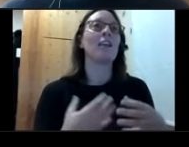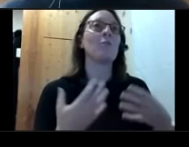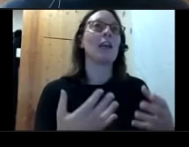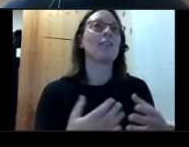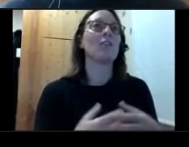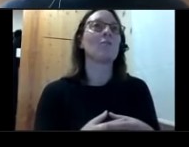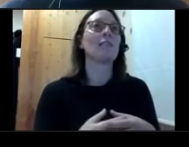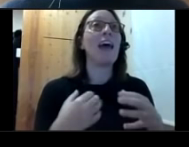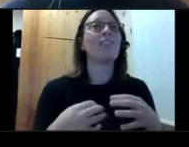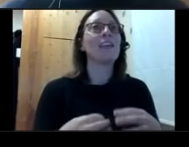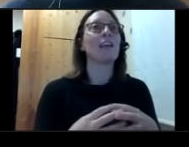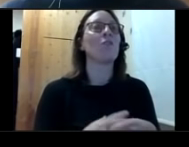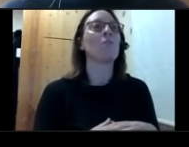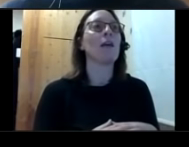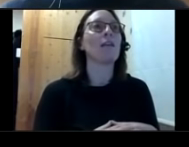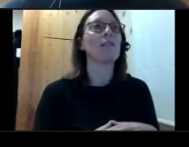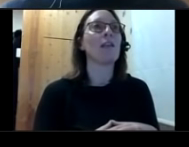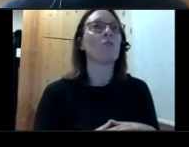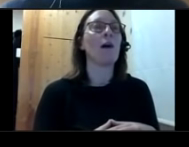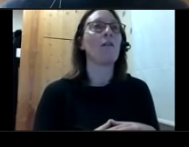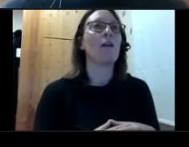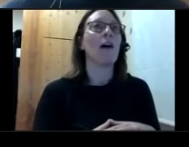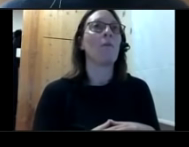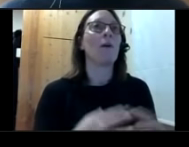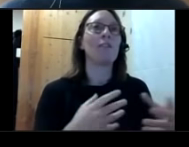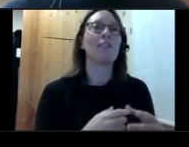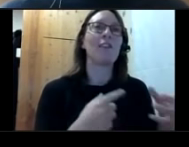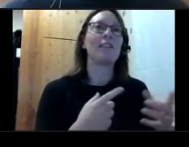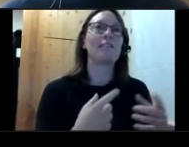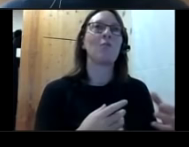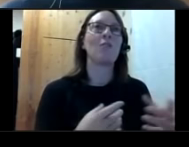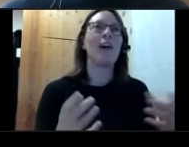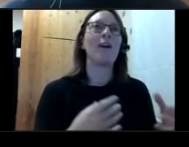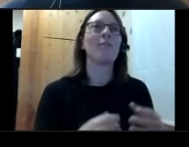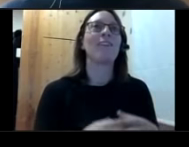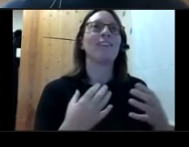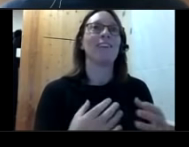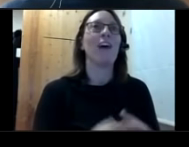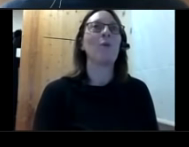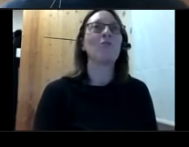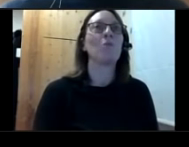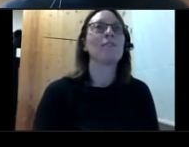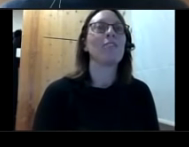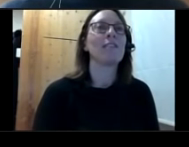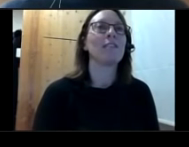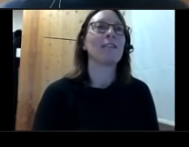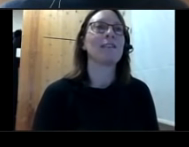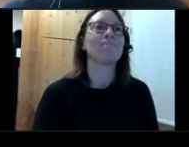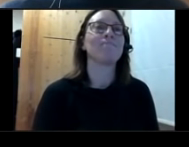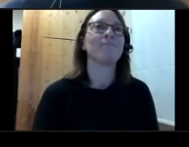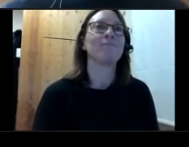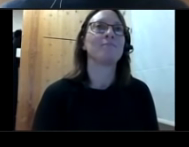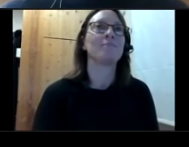can communicate to users and the technical compliance as well. But I think that's a great example of how we can all work together in this